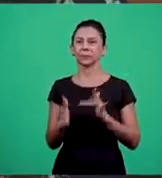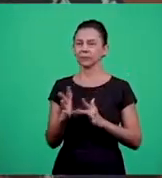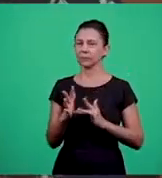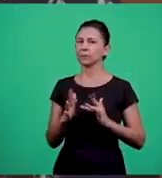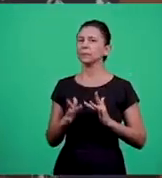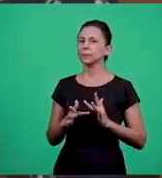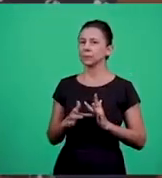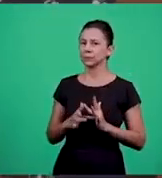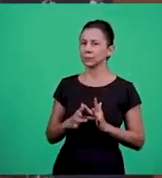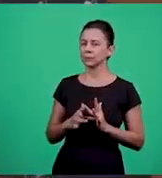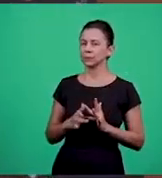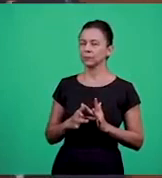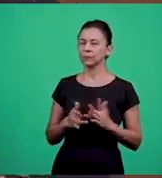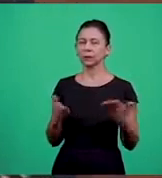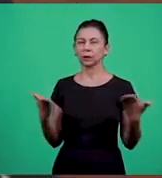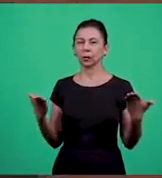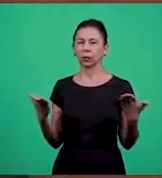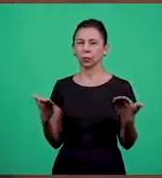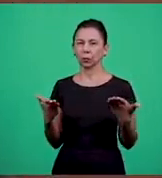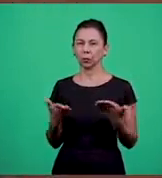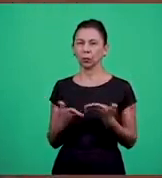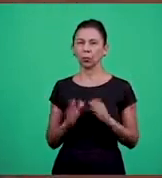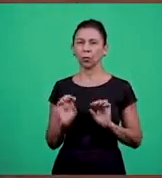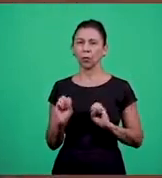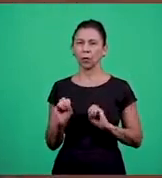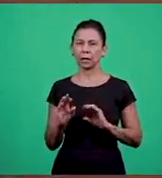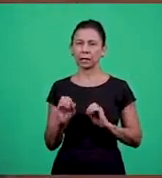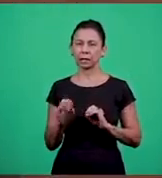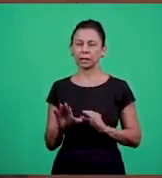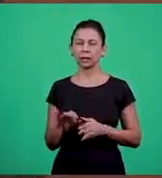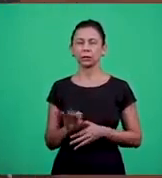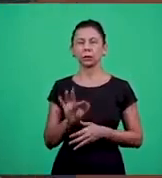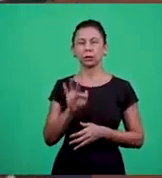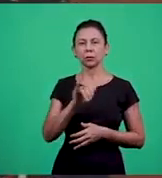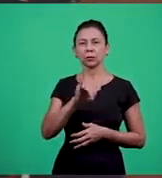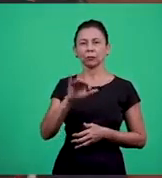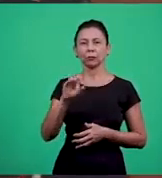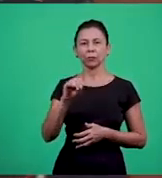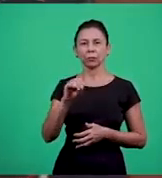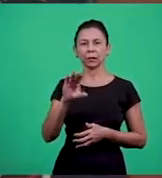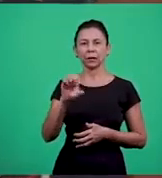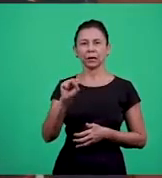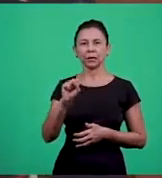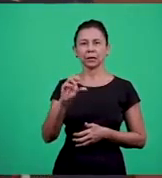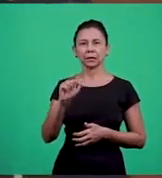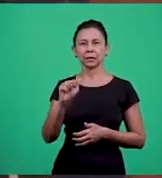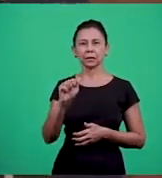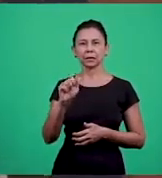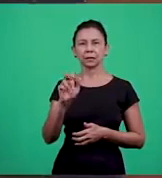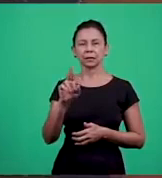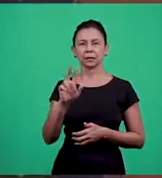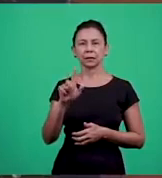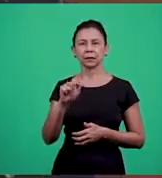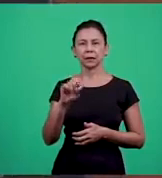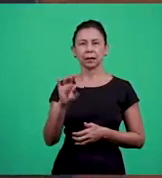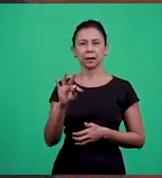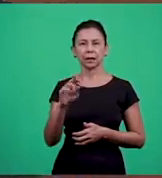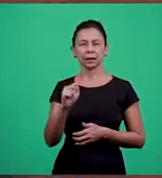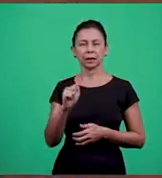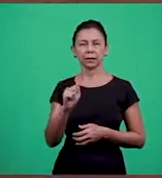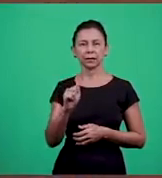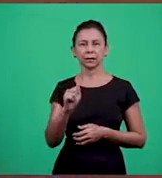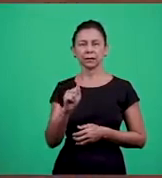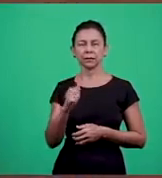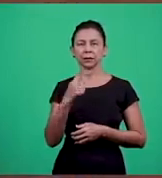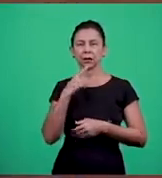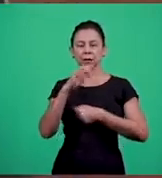of Jesus. Today, we're going to talk about the scarlet thread. And for this, we're going